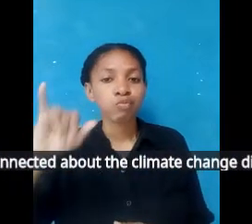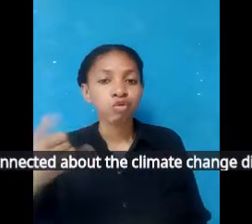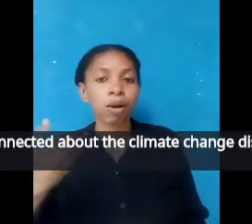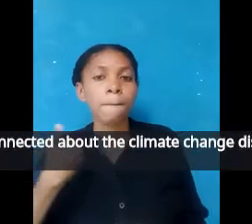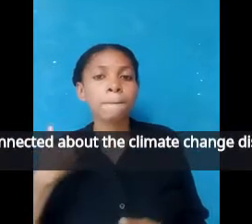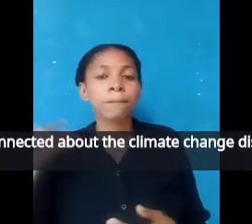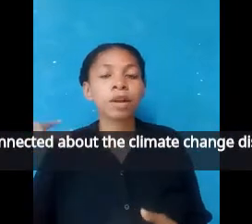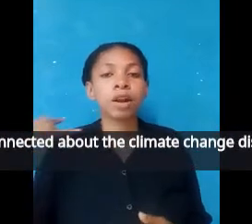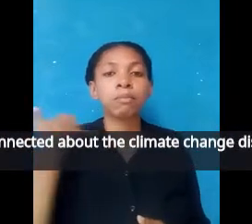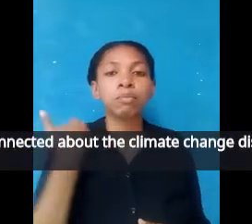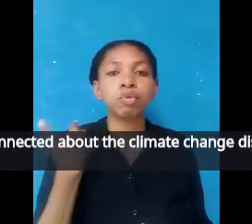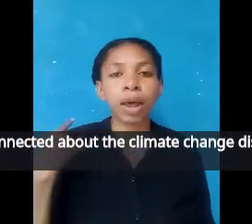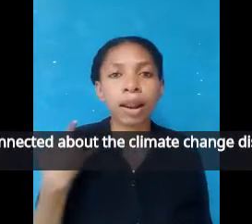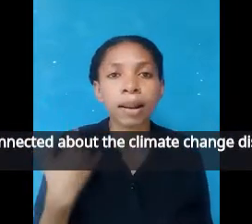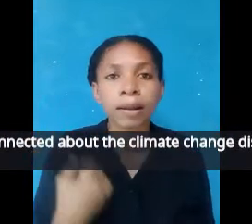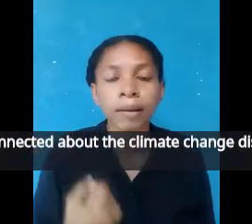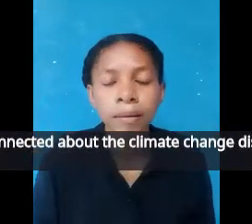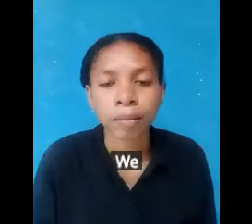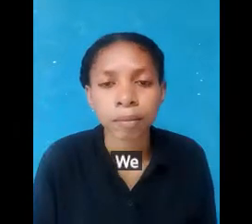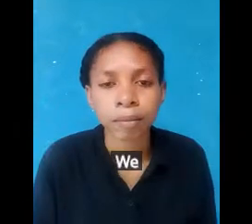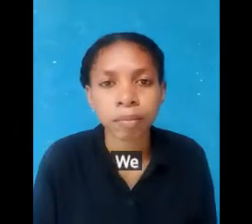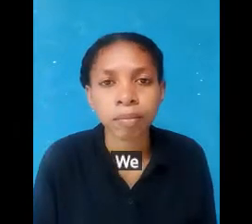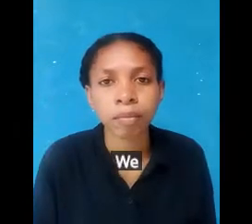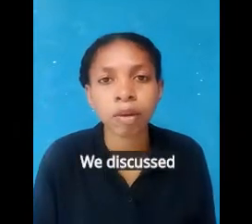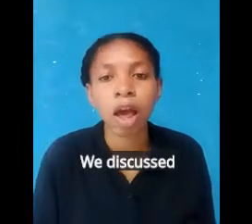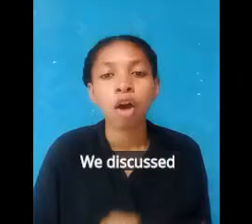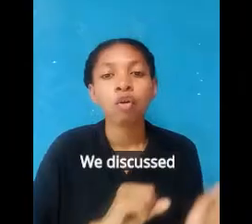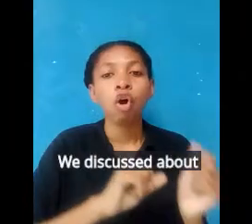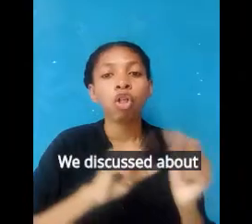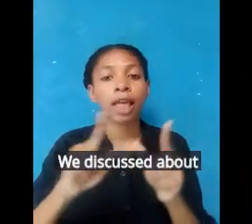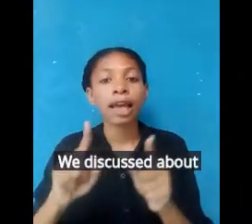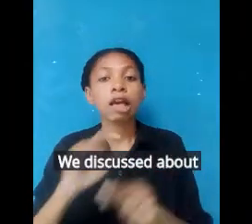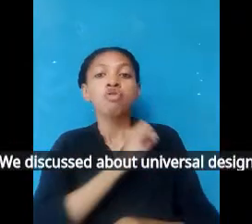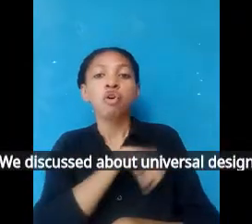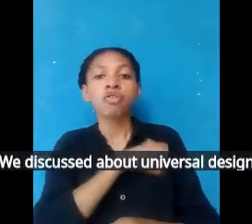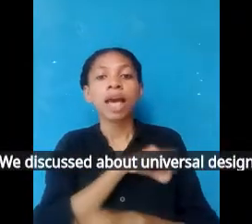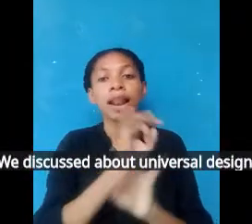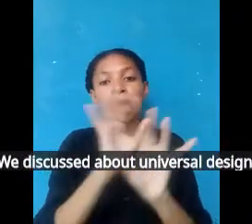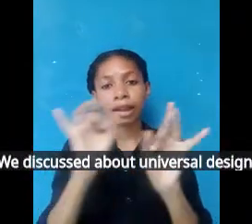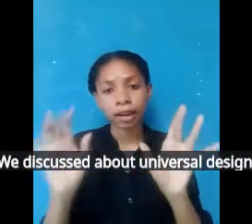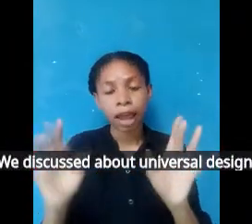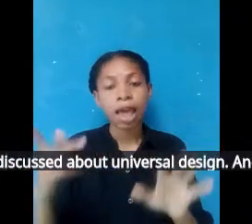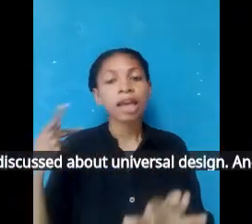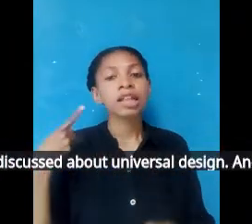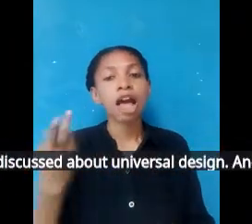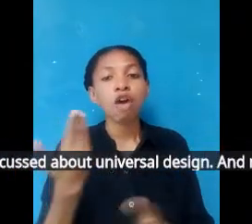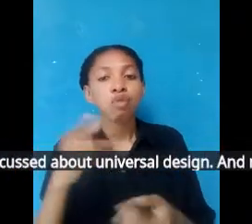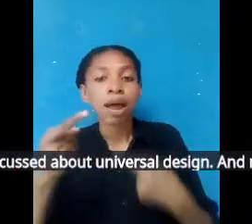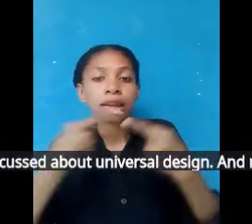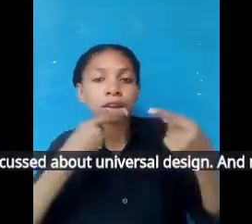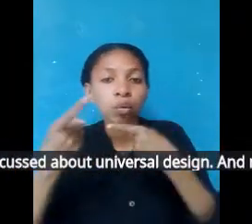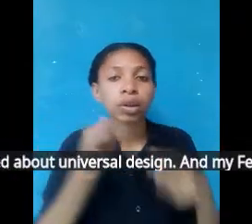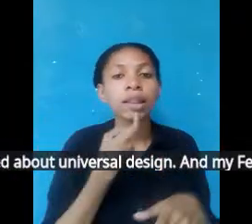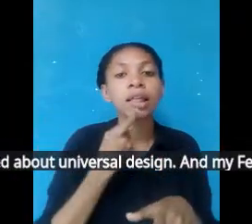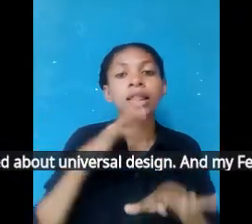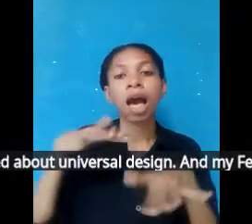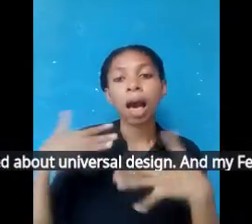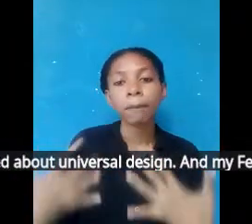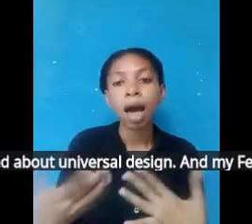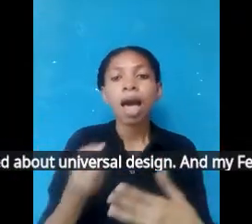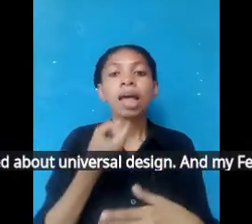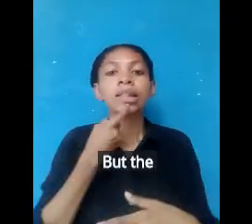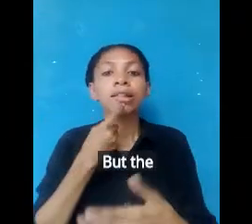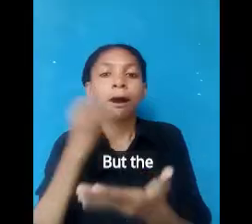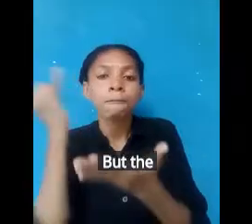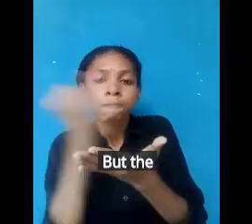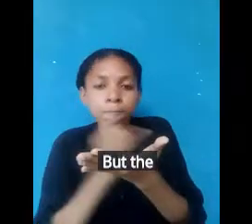disabilities. We discussed about universal design, and my favorite also here about the